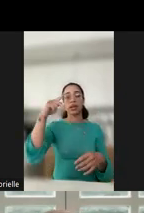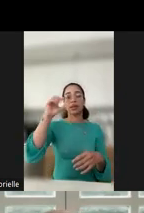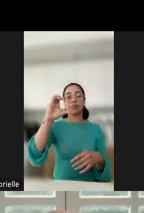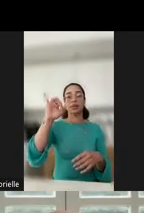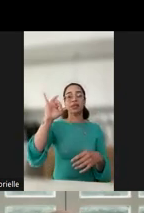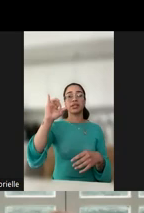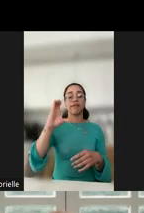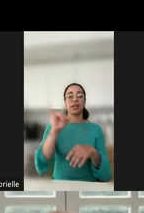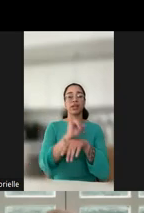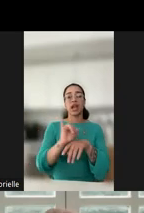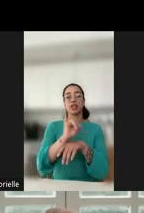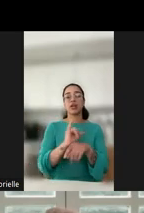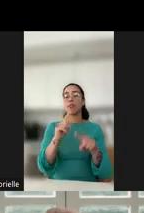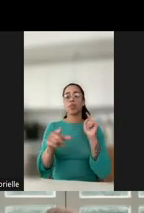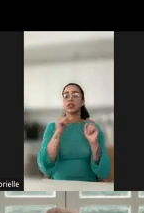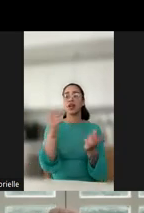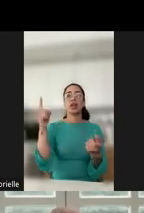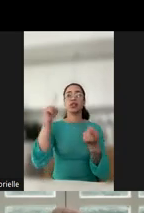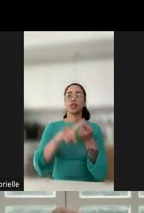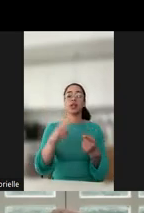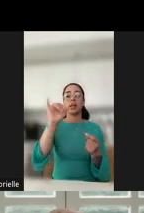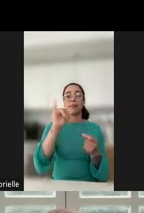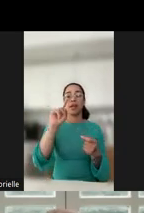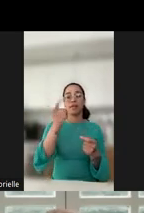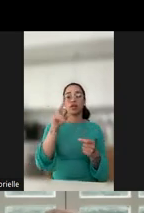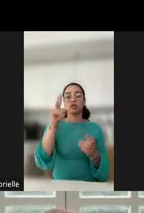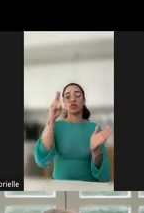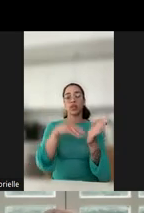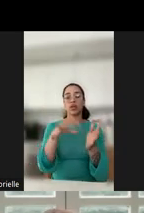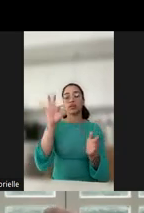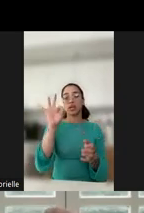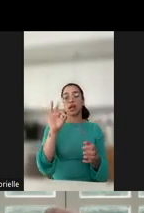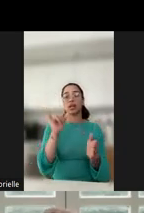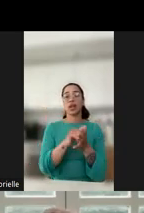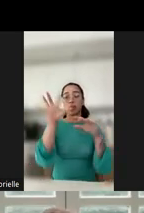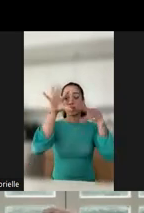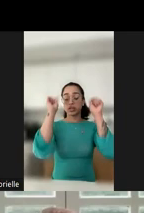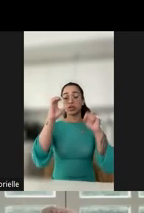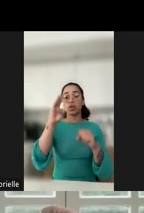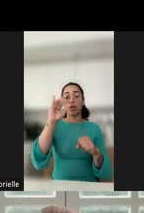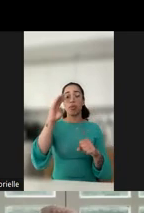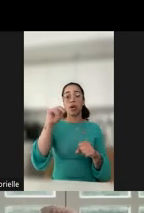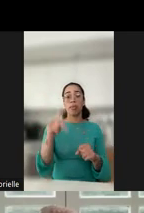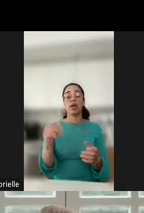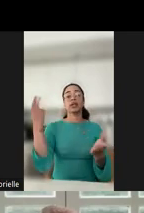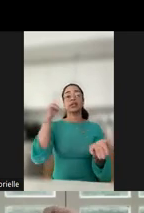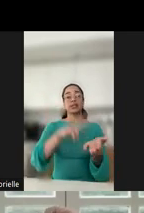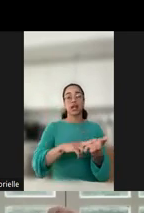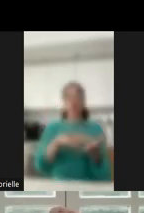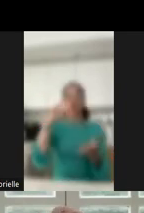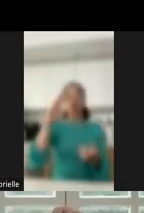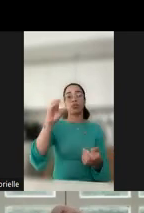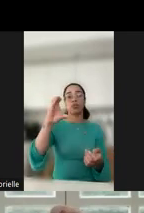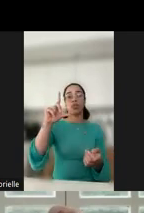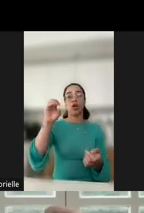not until May 1st, 2009, that President Obama signed a proclamation